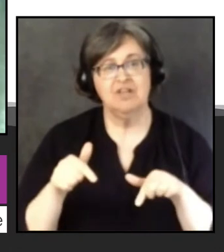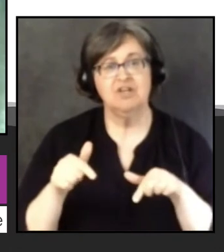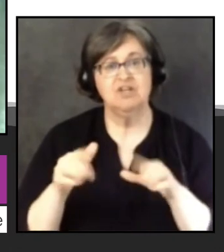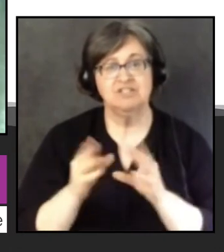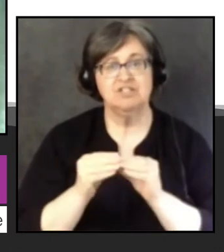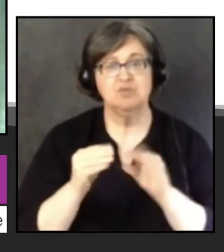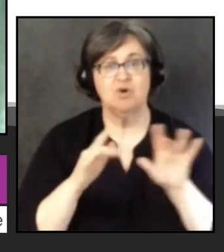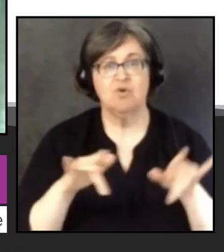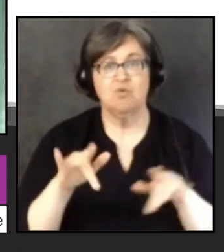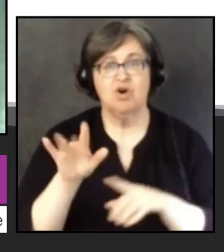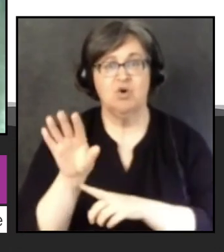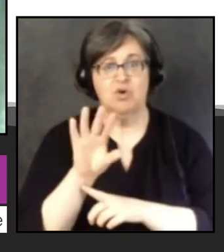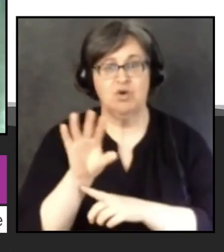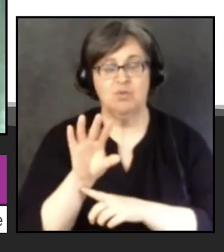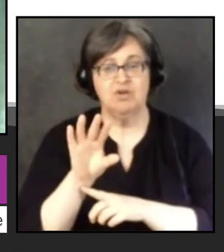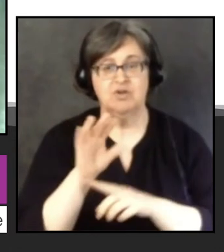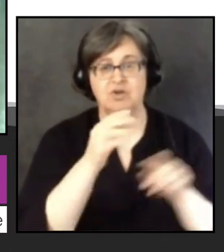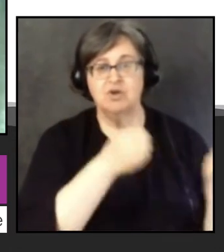being recorded and